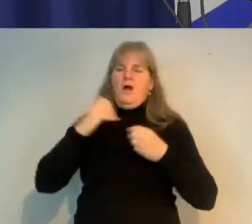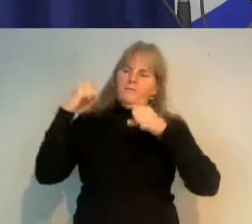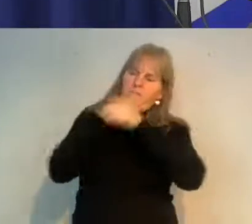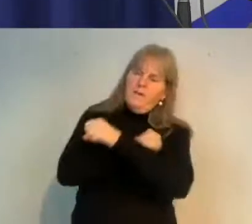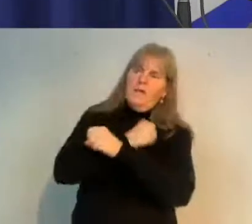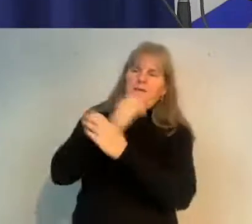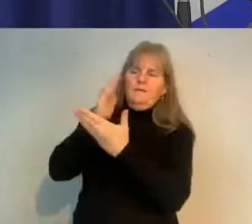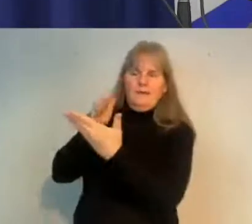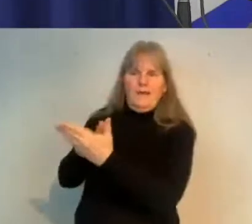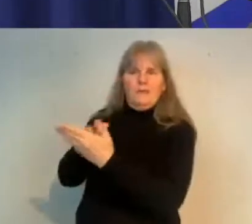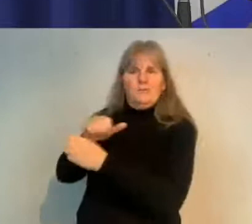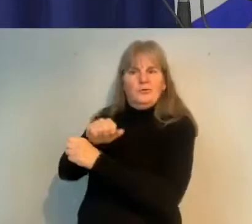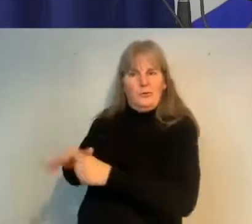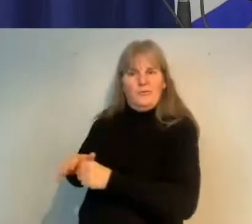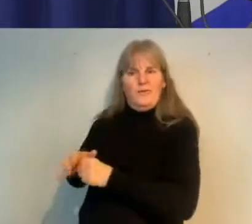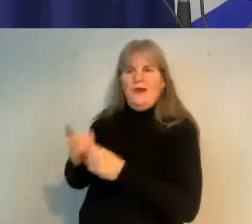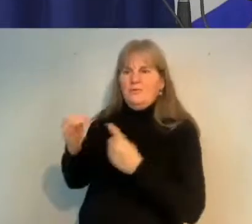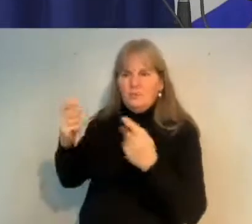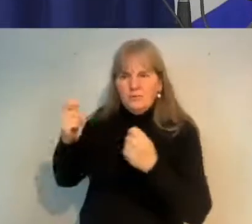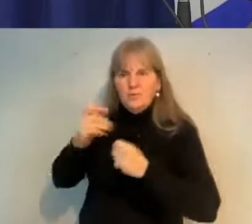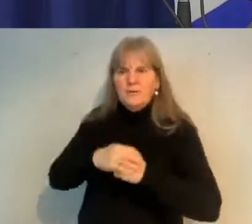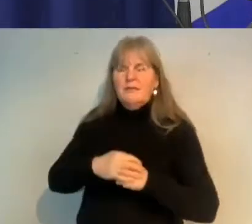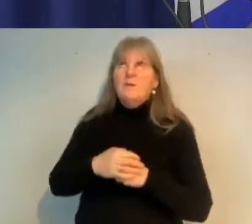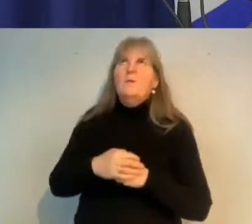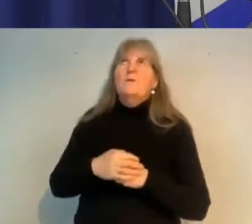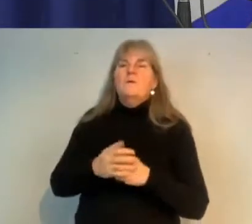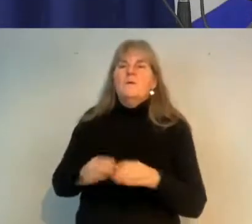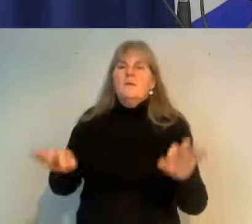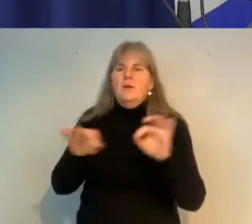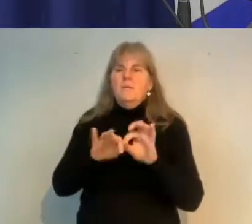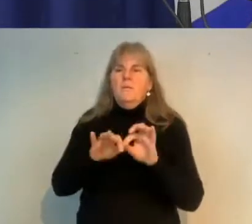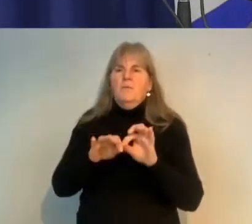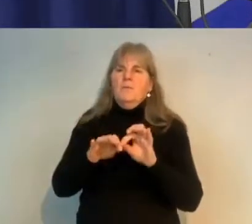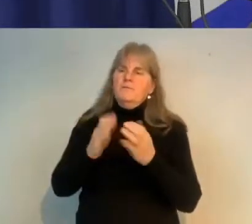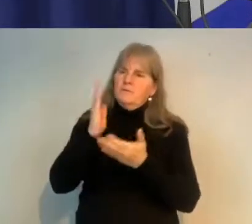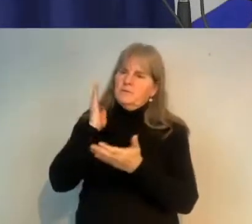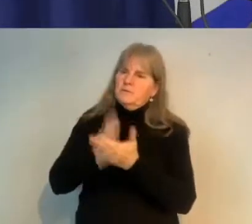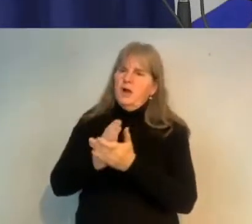is so important now to stop the chains of transmission.